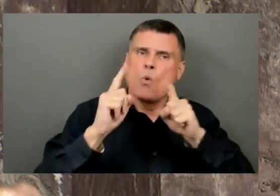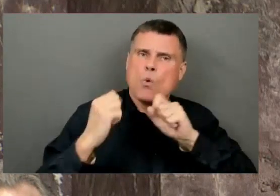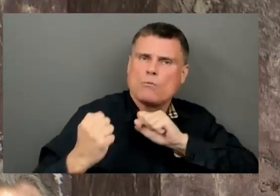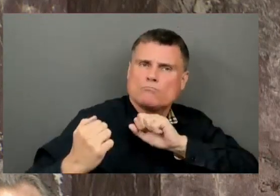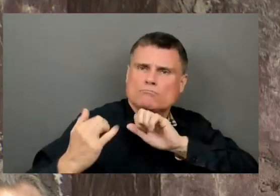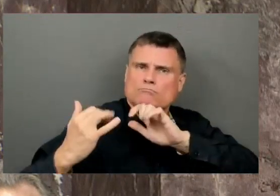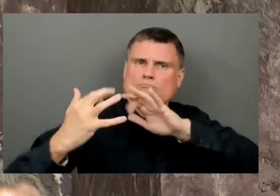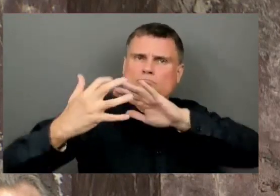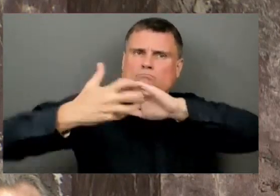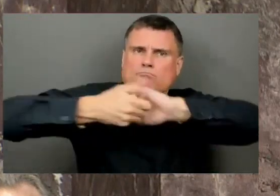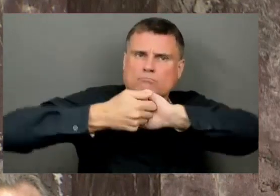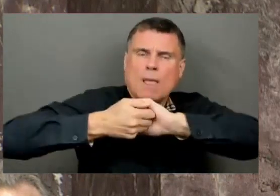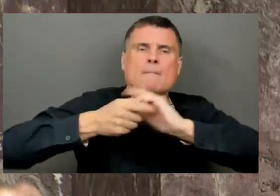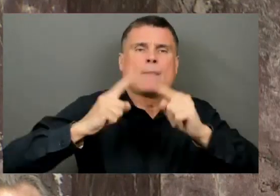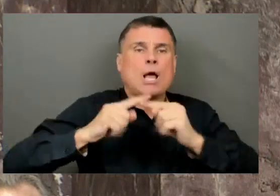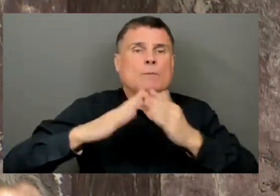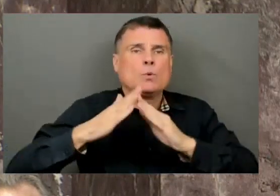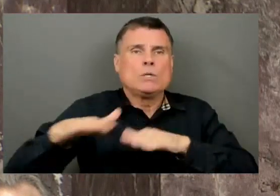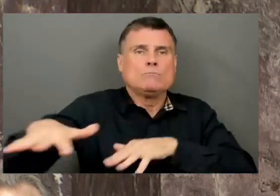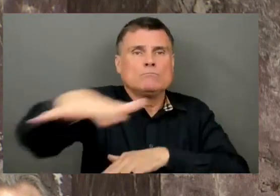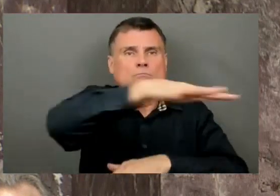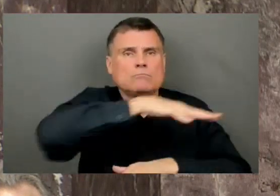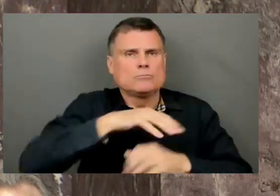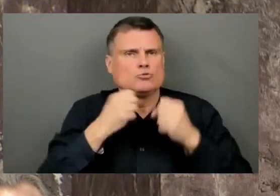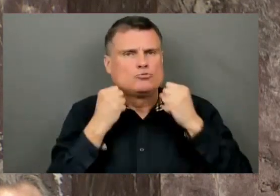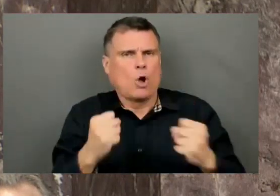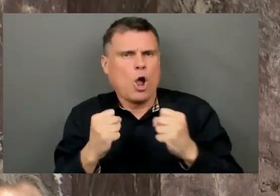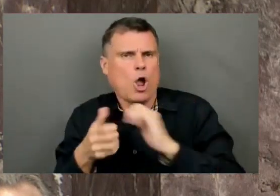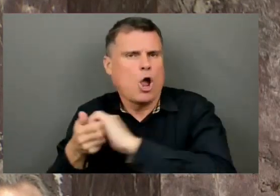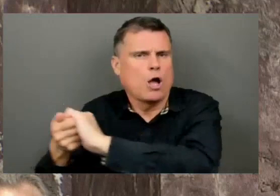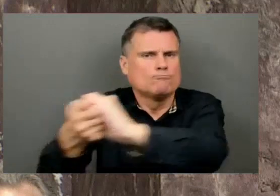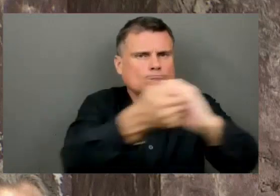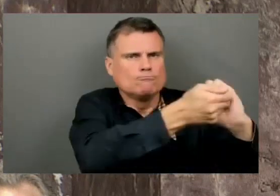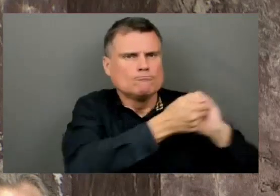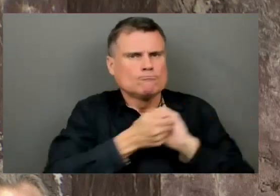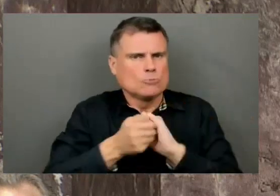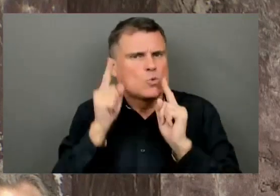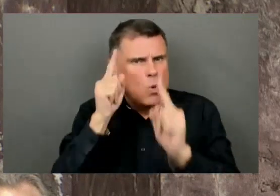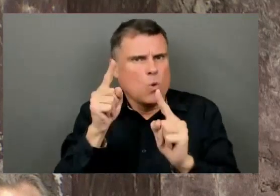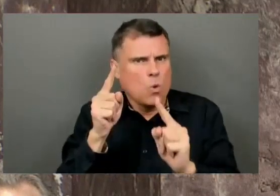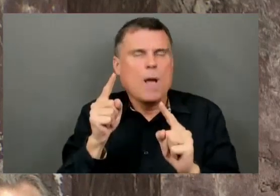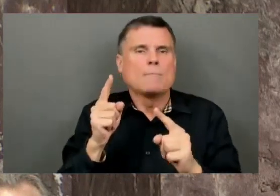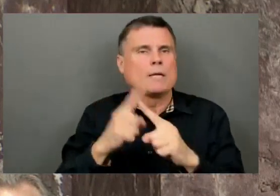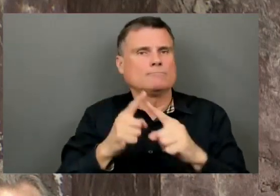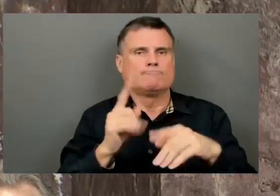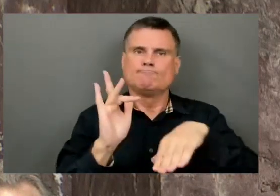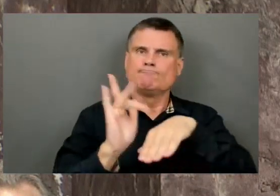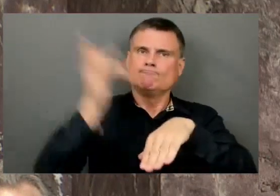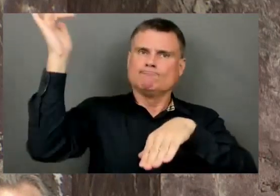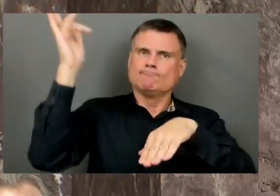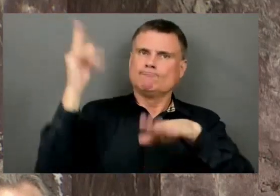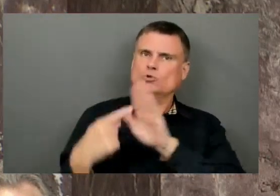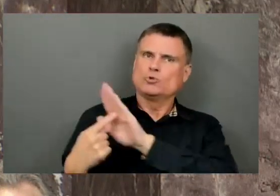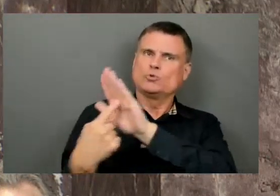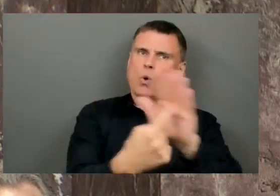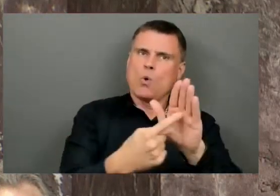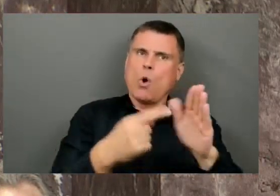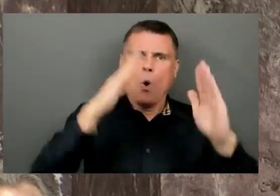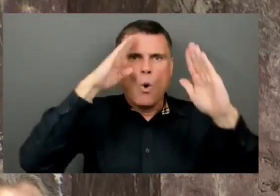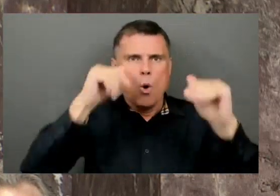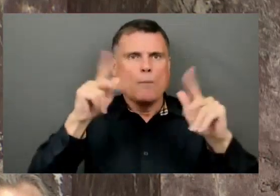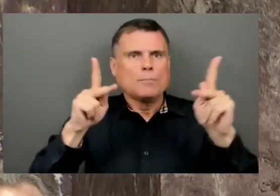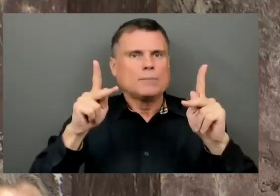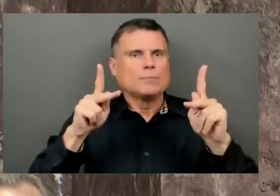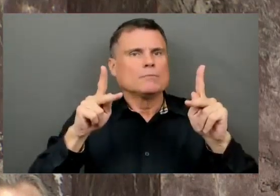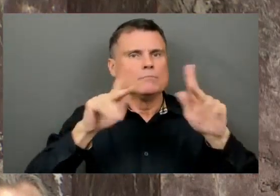British Columbia remains a beacon of hope across the world, a place where people can come, they can believe what they believe, they can love